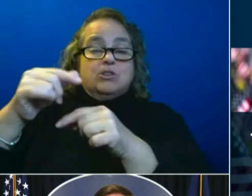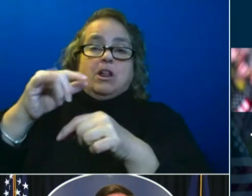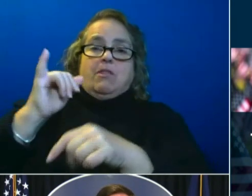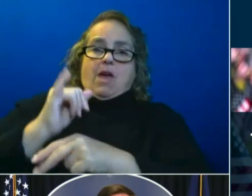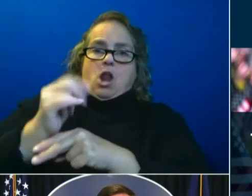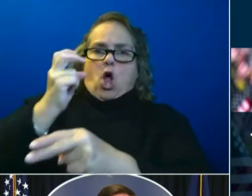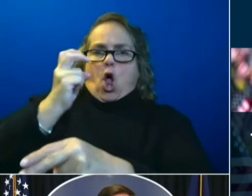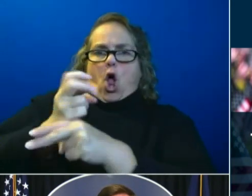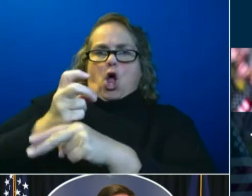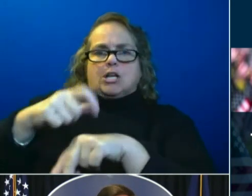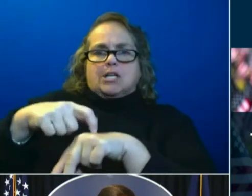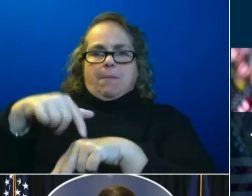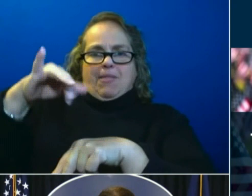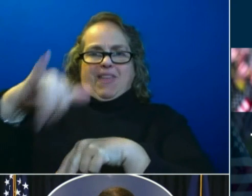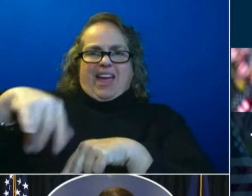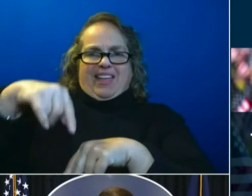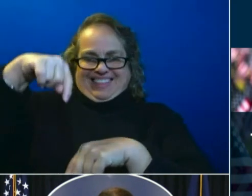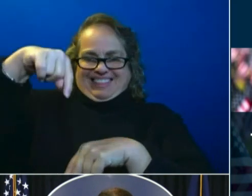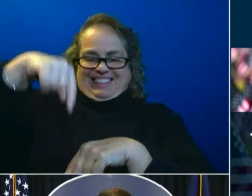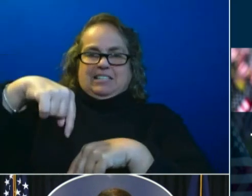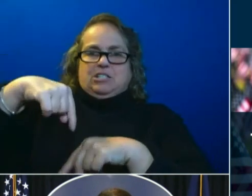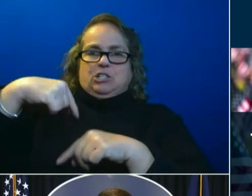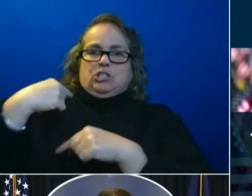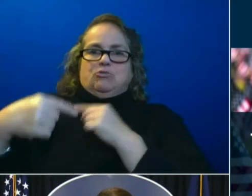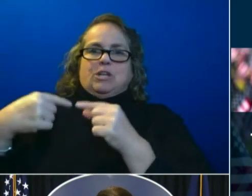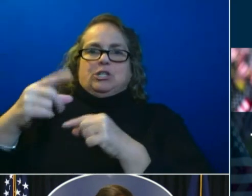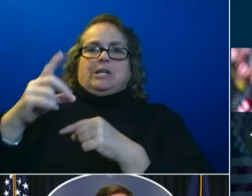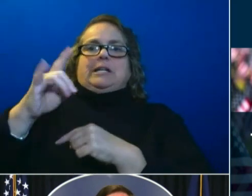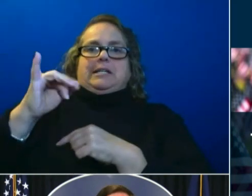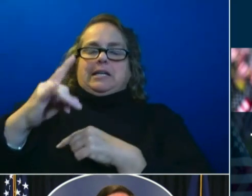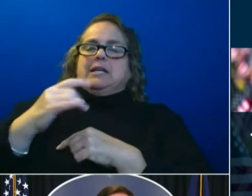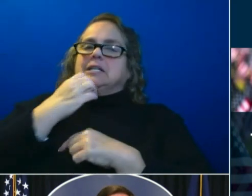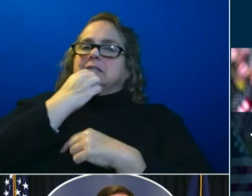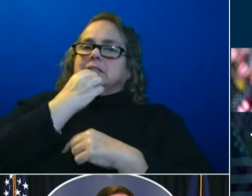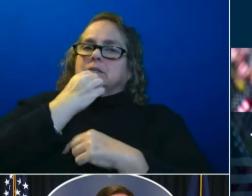time and the sacrifices we made to overcome it.